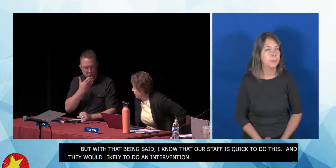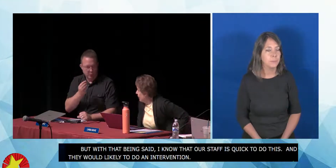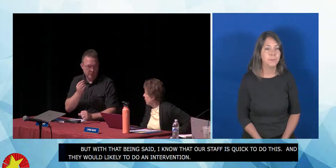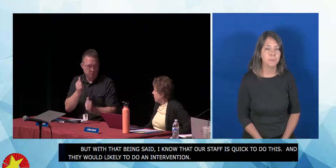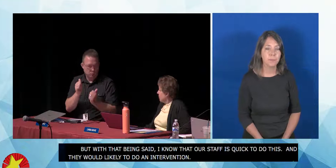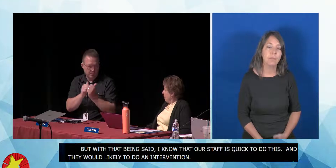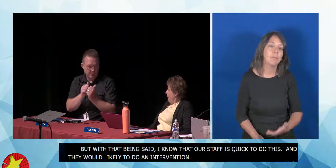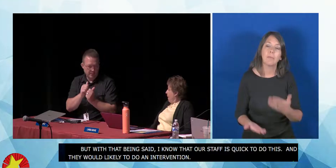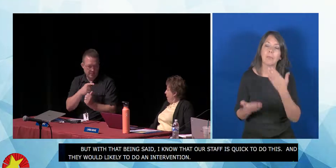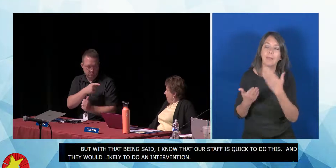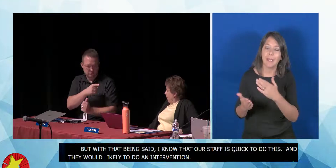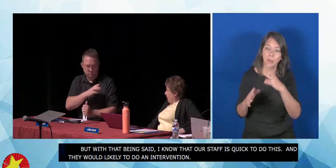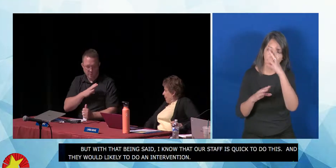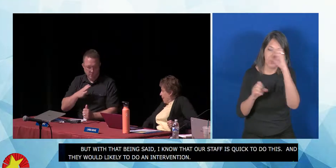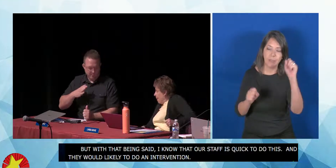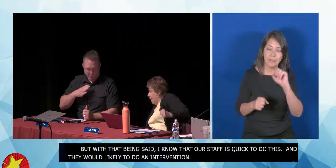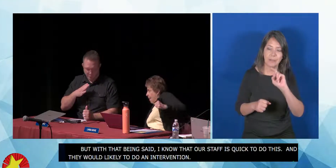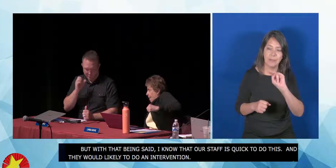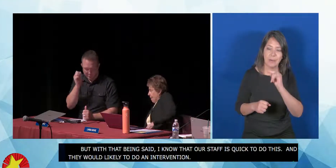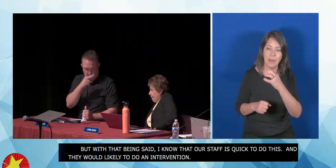Thank you, President Nigro.